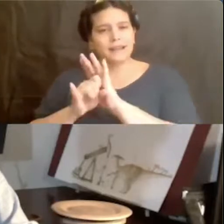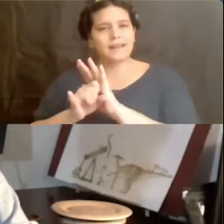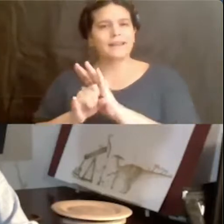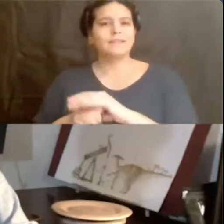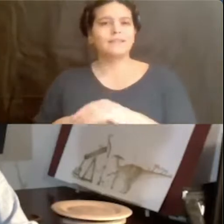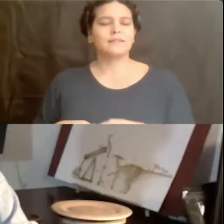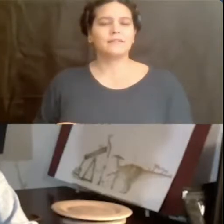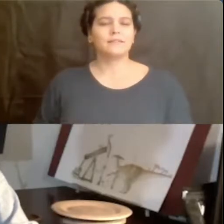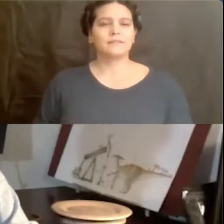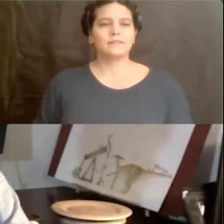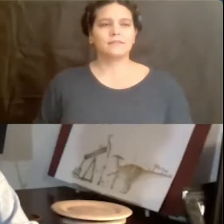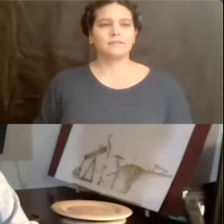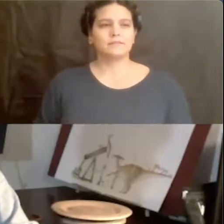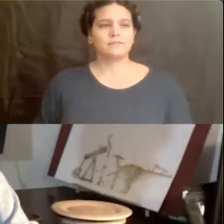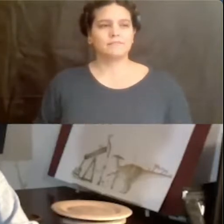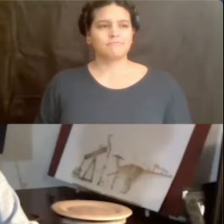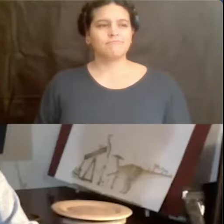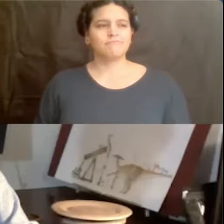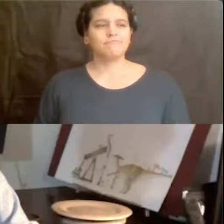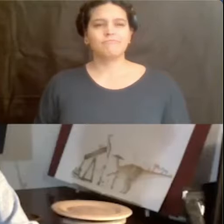Navajo. And,